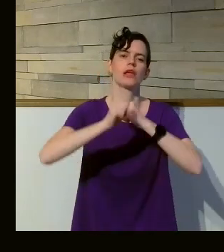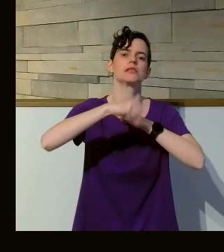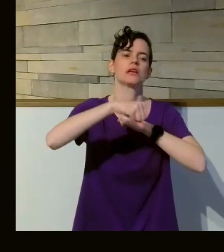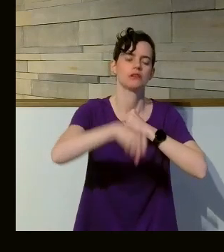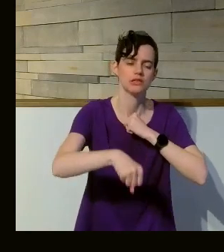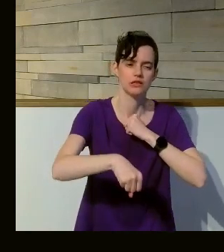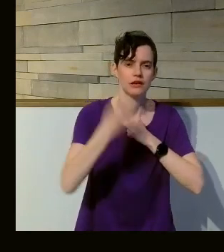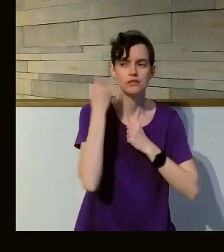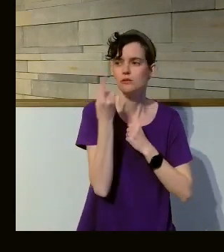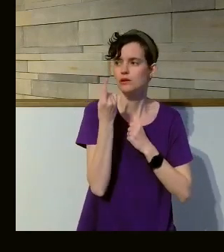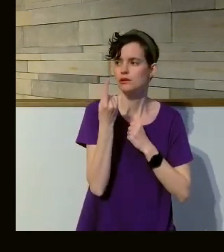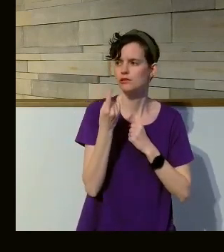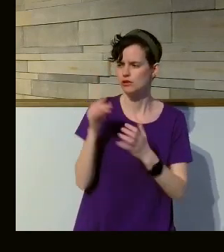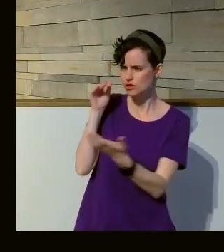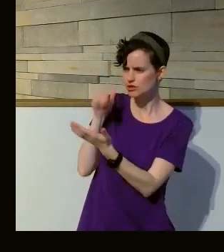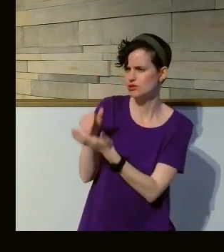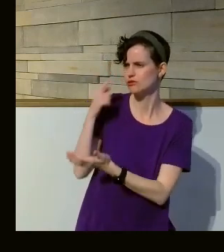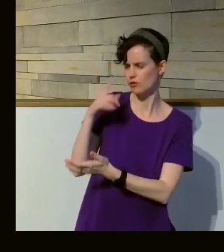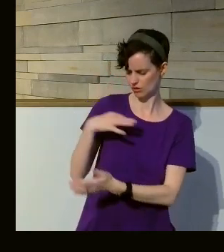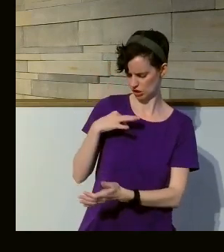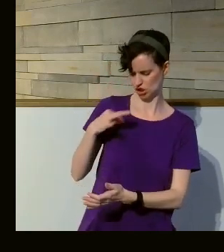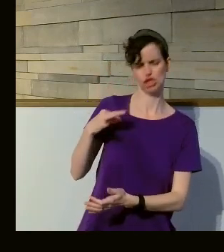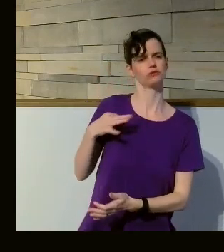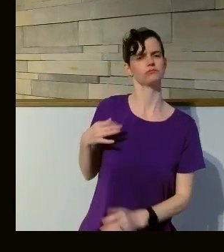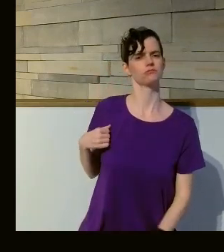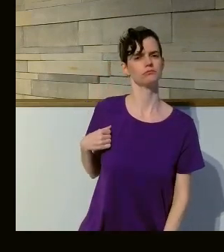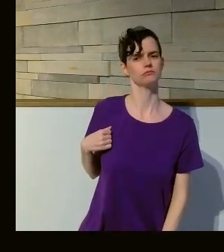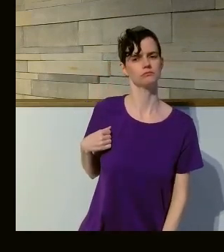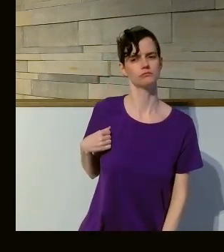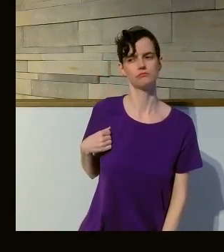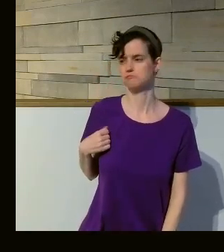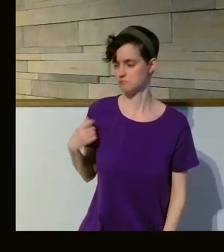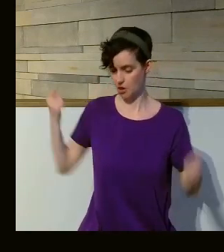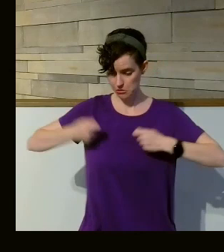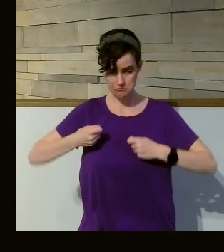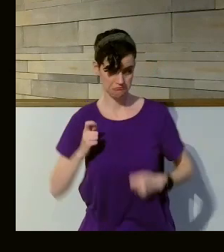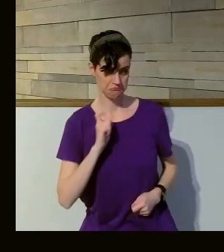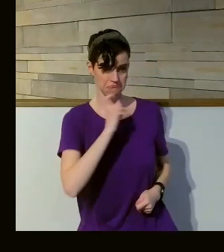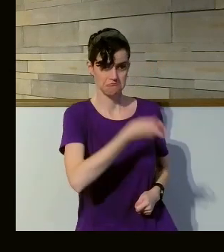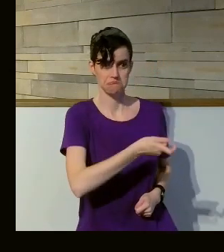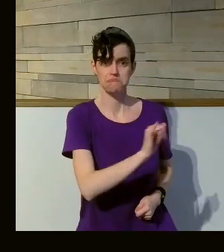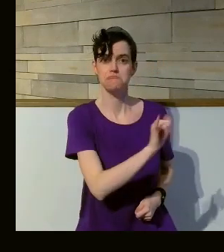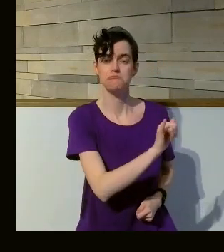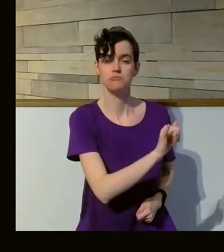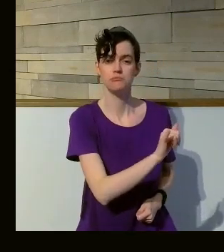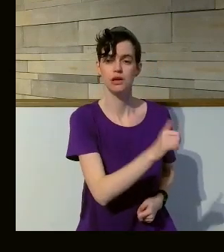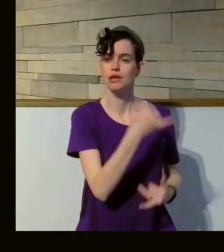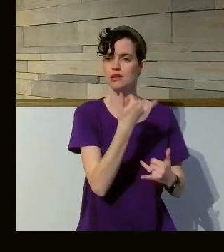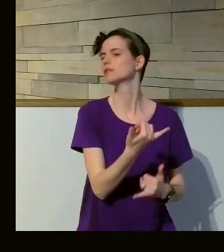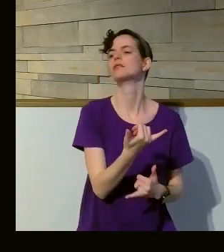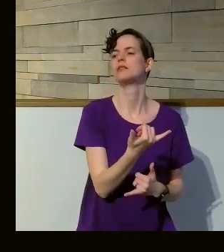hyperbole. If somebody sues you for your shirt, he says, give to them also your outer coat, so that now